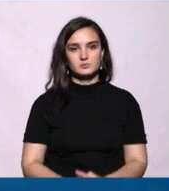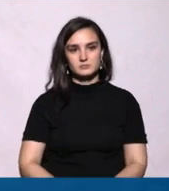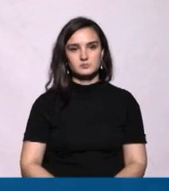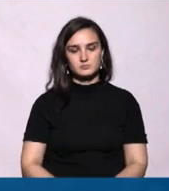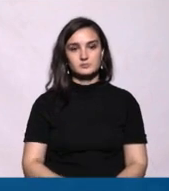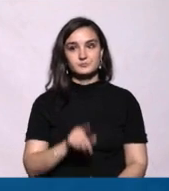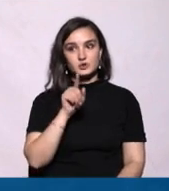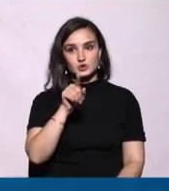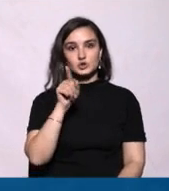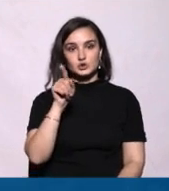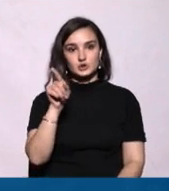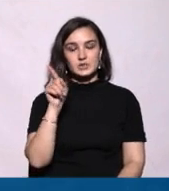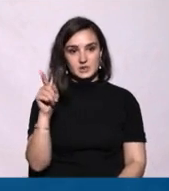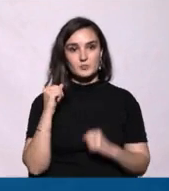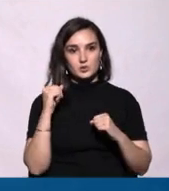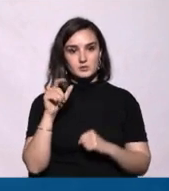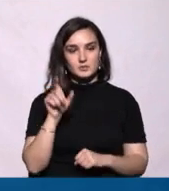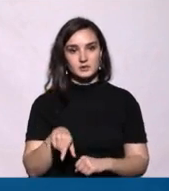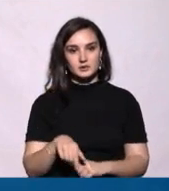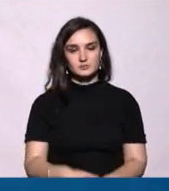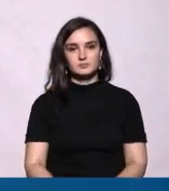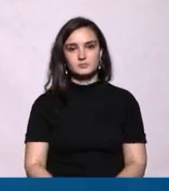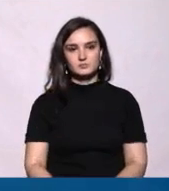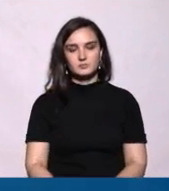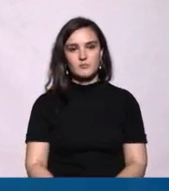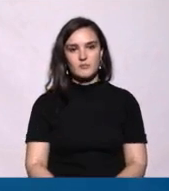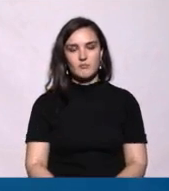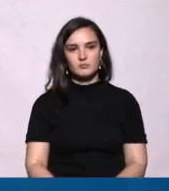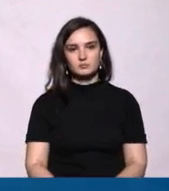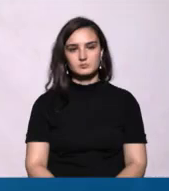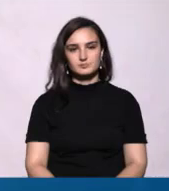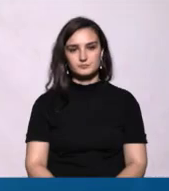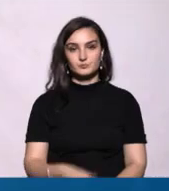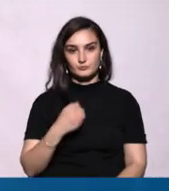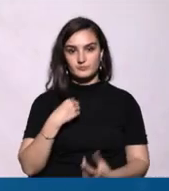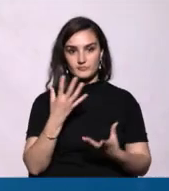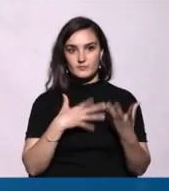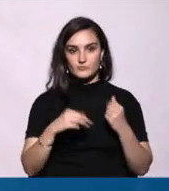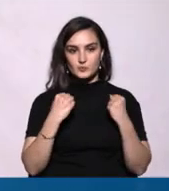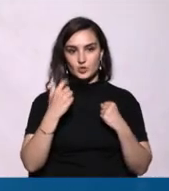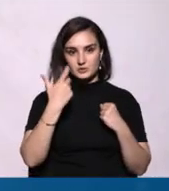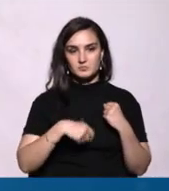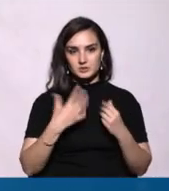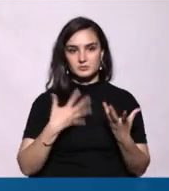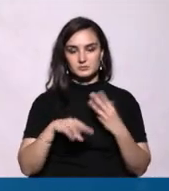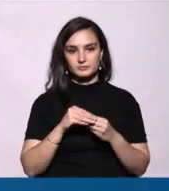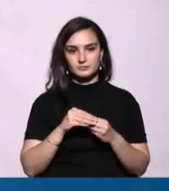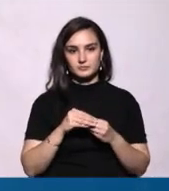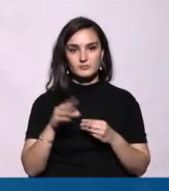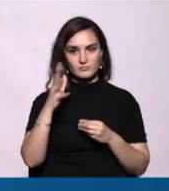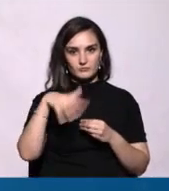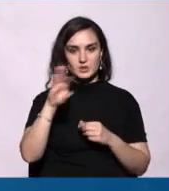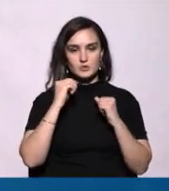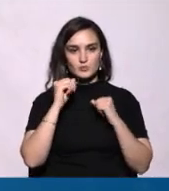Is he, she, it is a sportsman? Are we sportsmen? Are